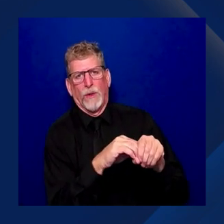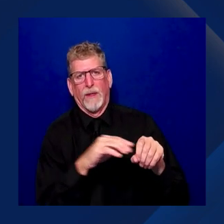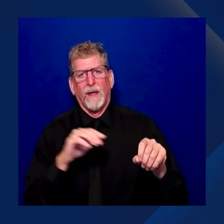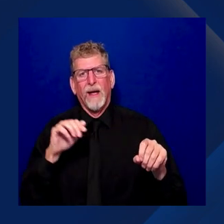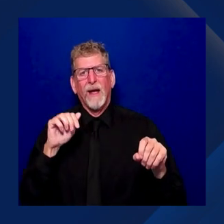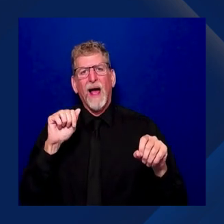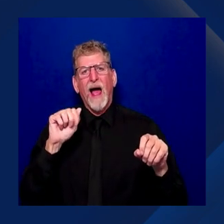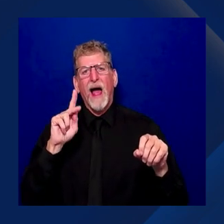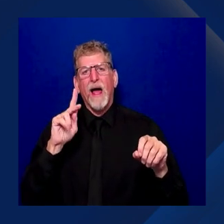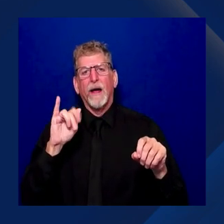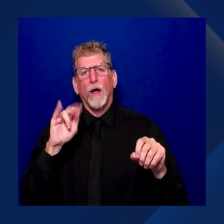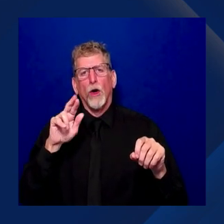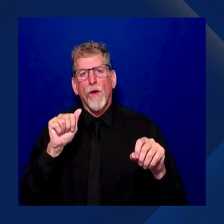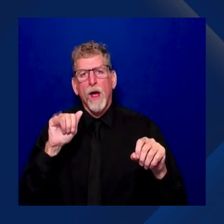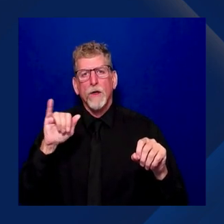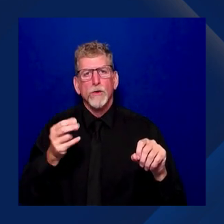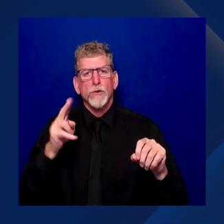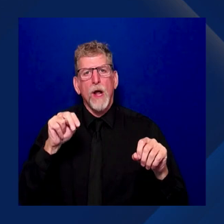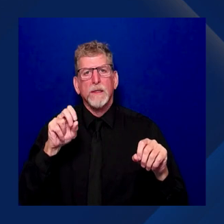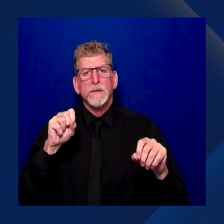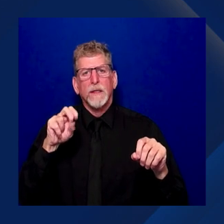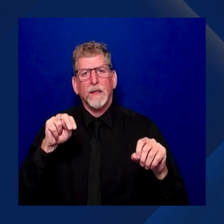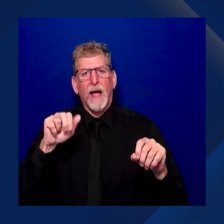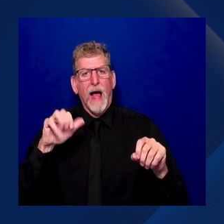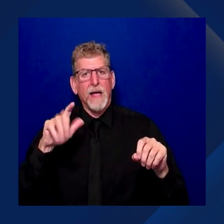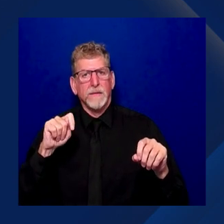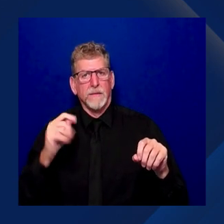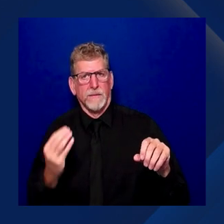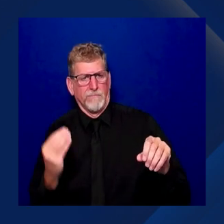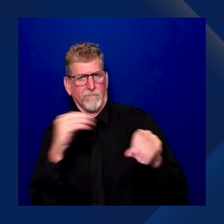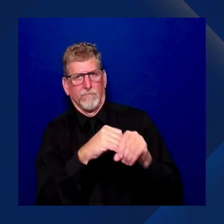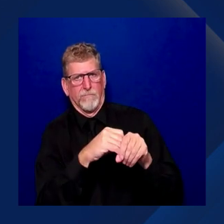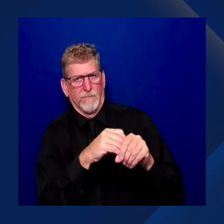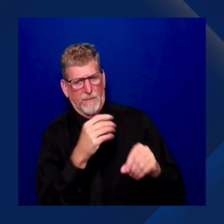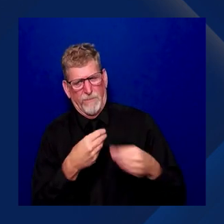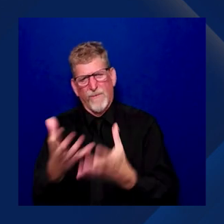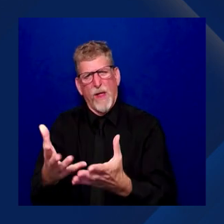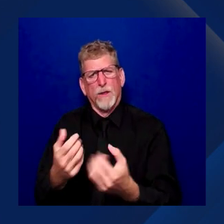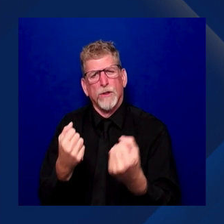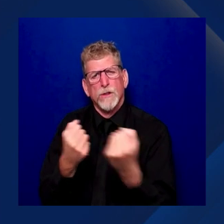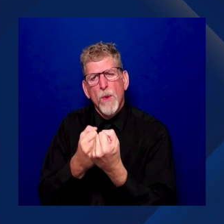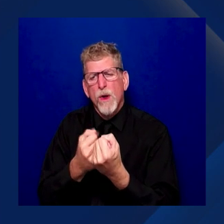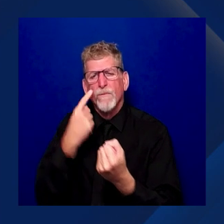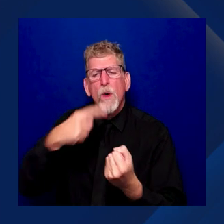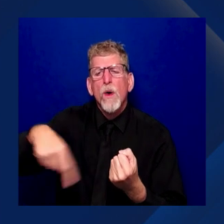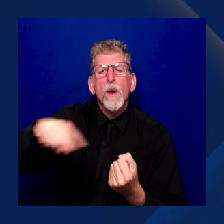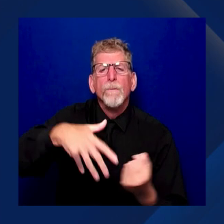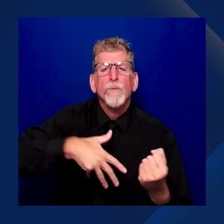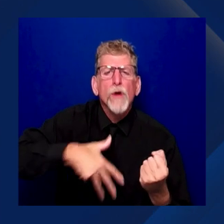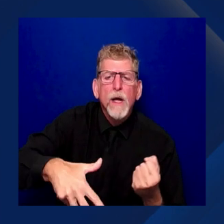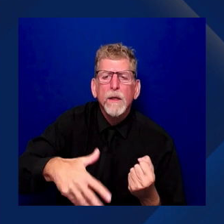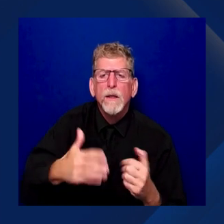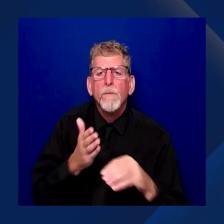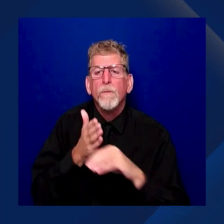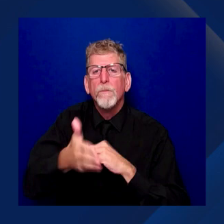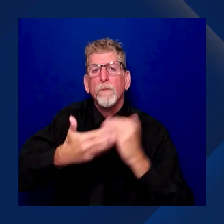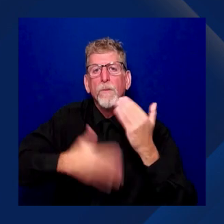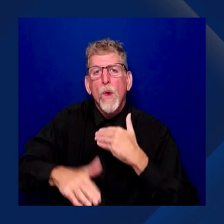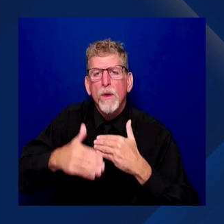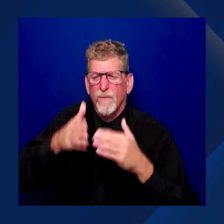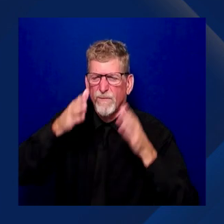and provide support for pregnant and postpartum people with maternal mental health conditions and substance